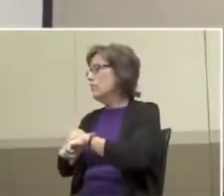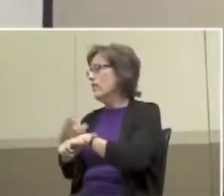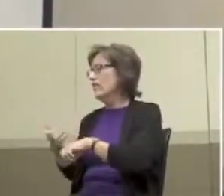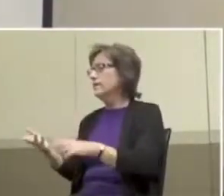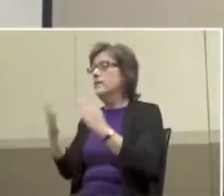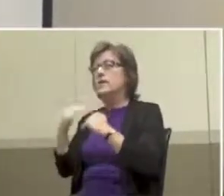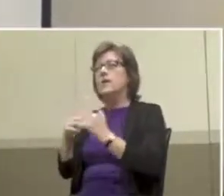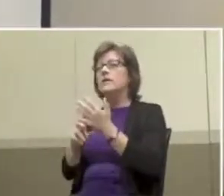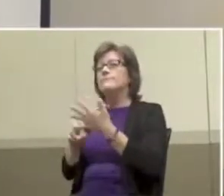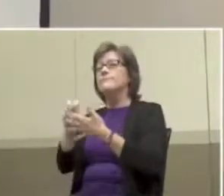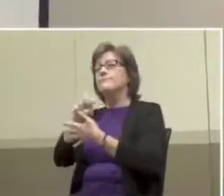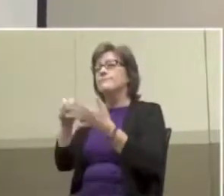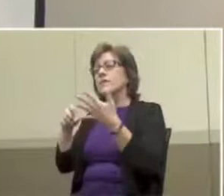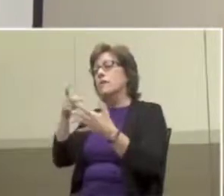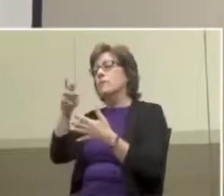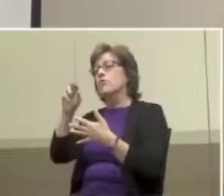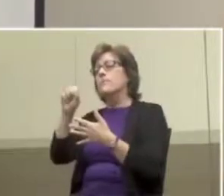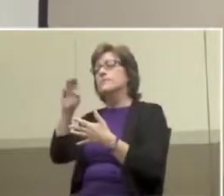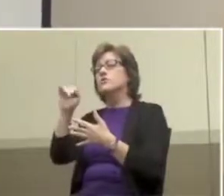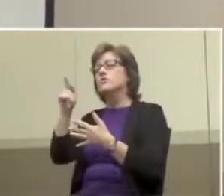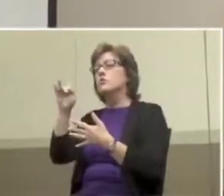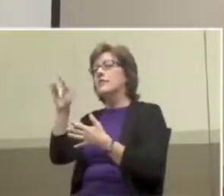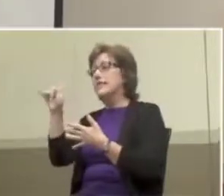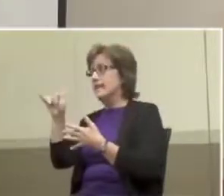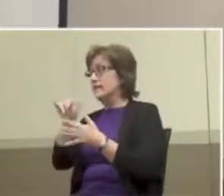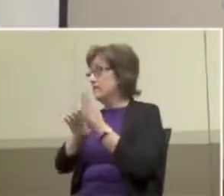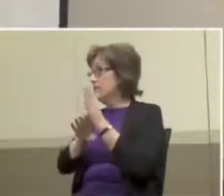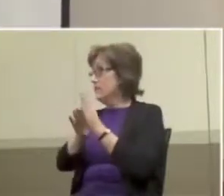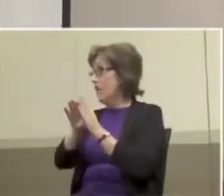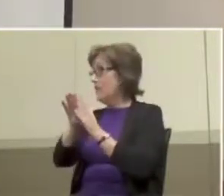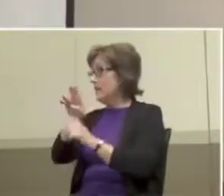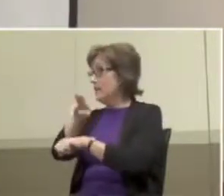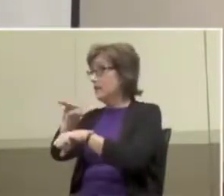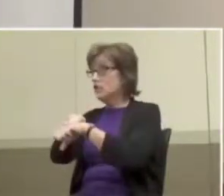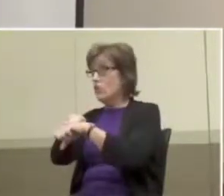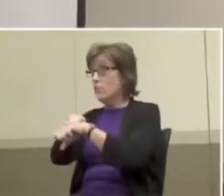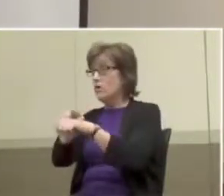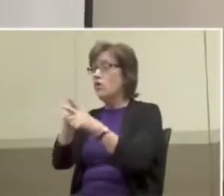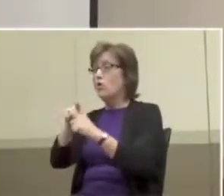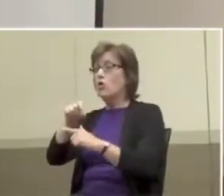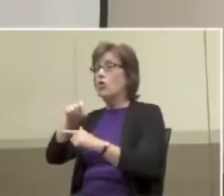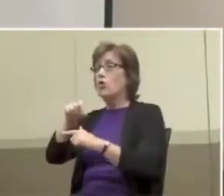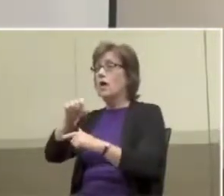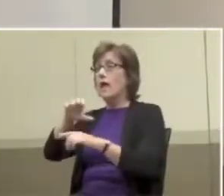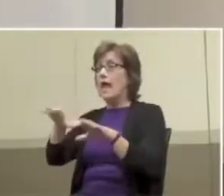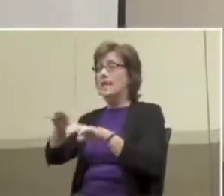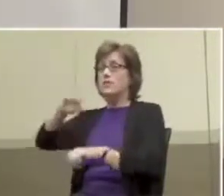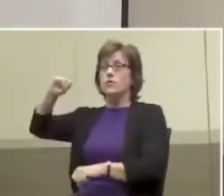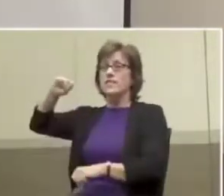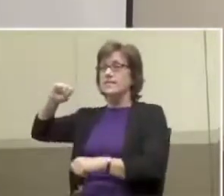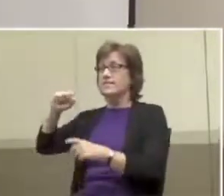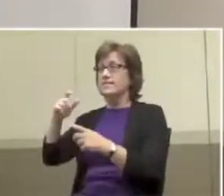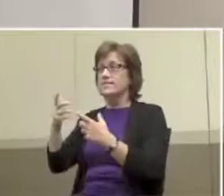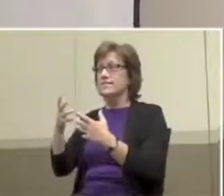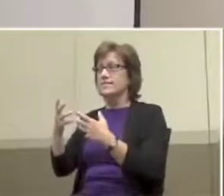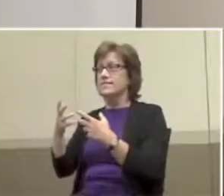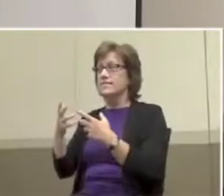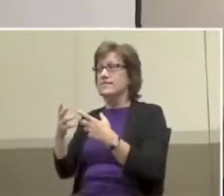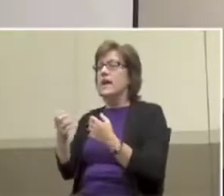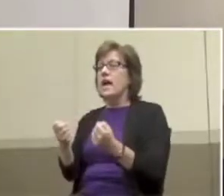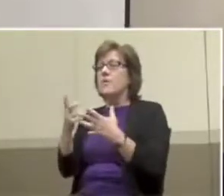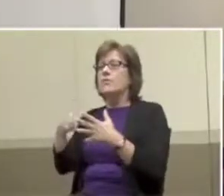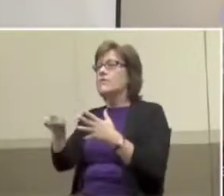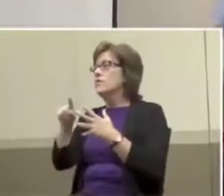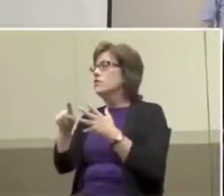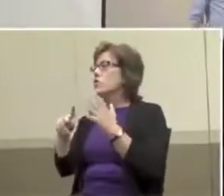Promiscuity. Developmentally normal. Active resistance. How many of you are cheating from the